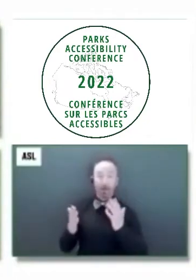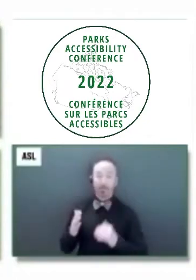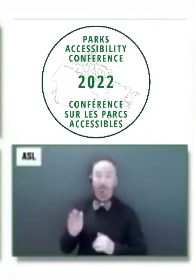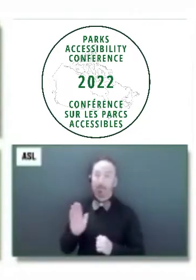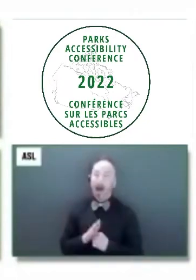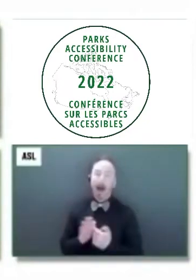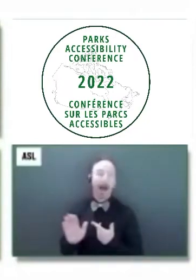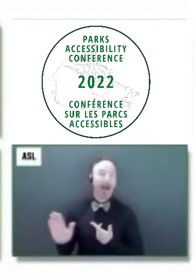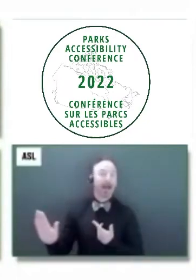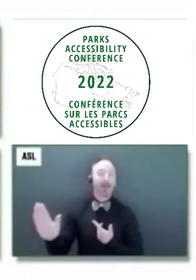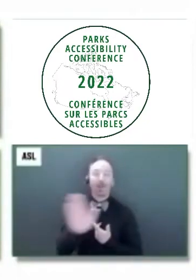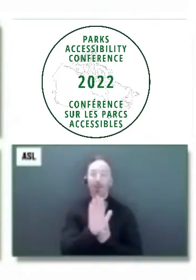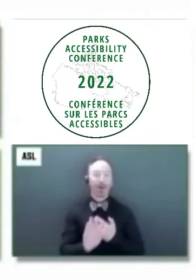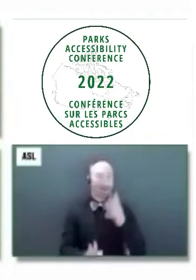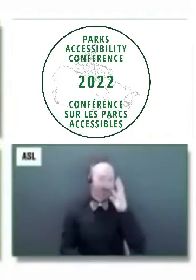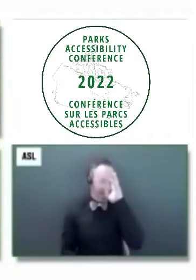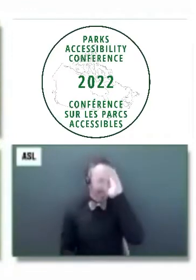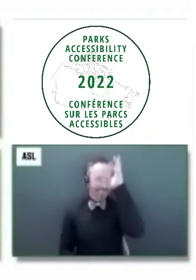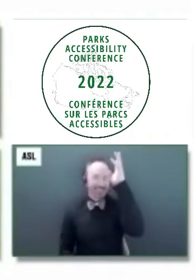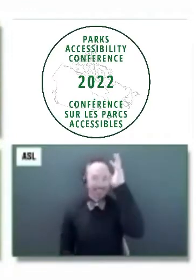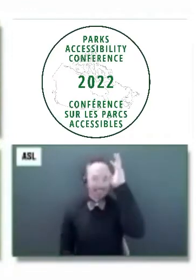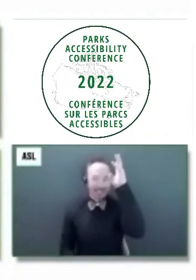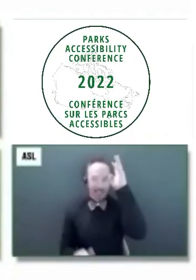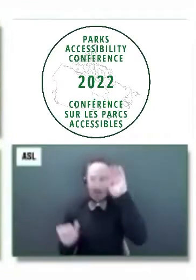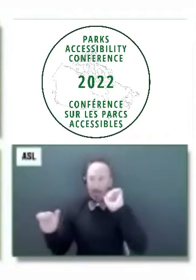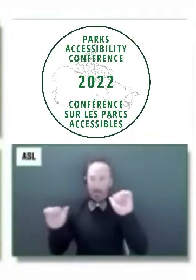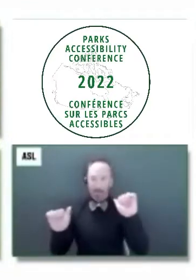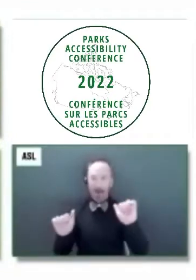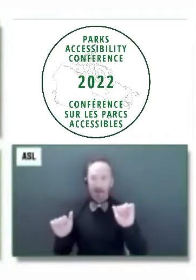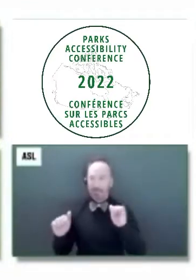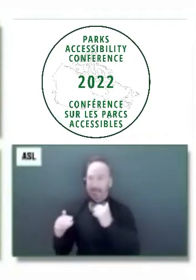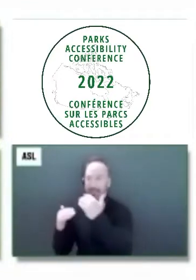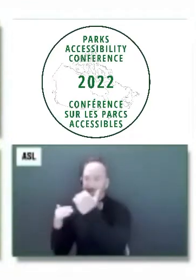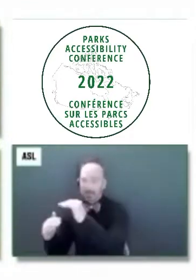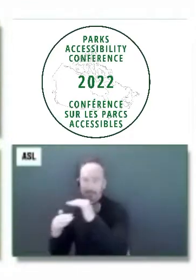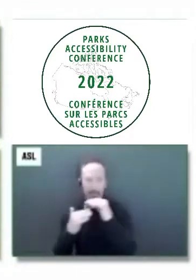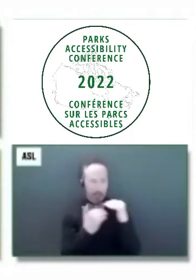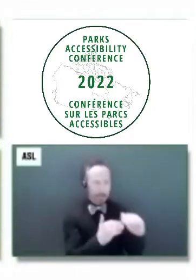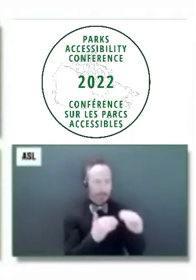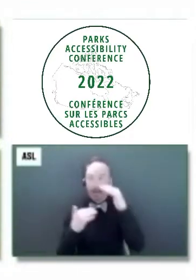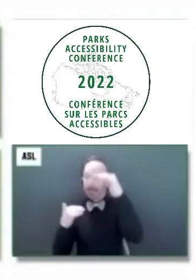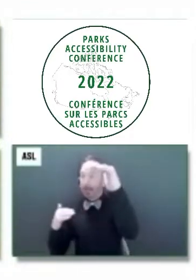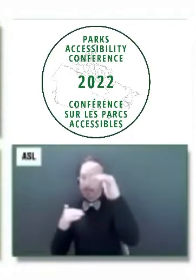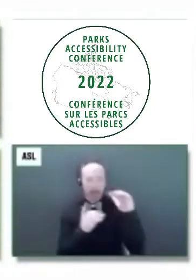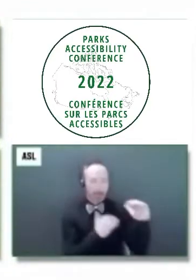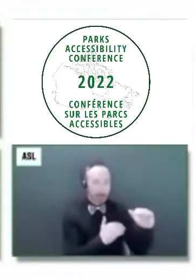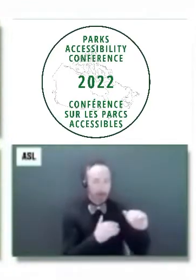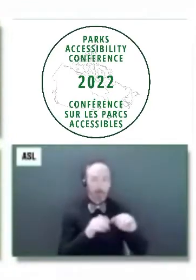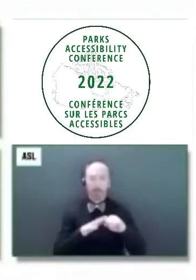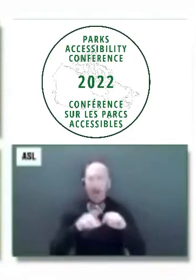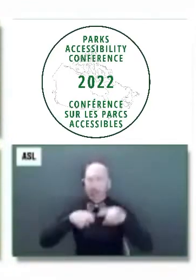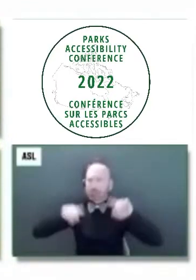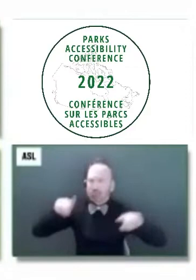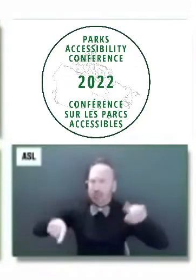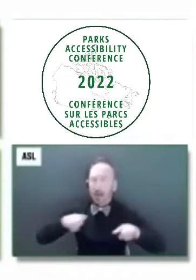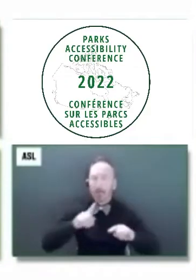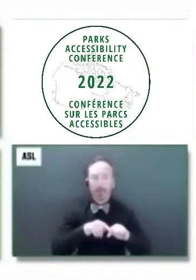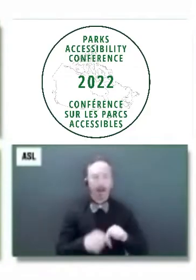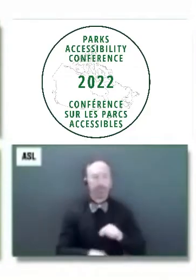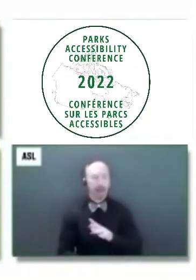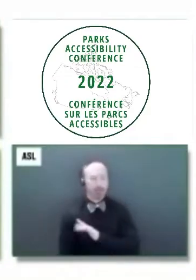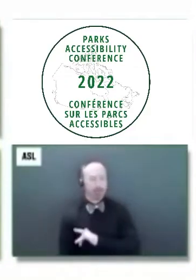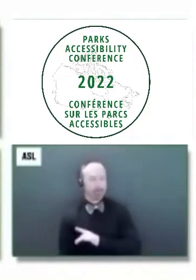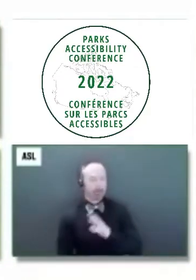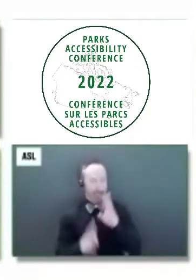at the challenging environment that the pandemic threw us and the amazing amount of innovation that came out just through